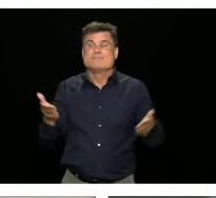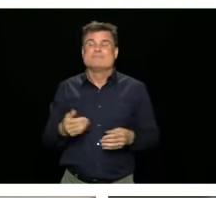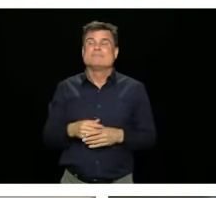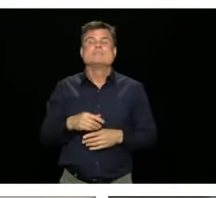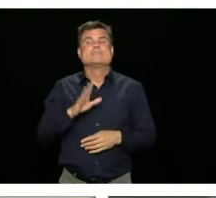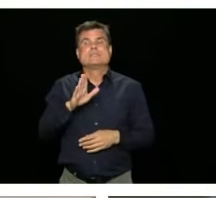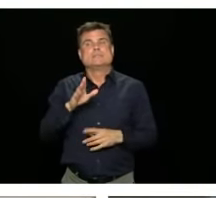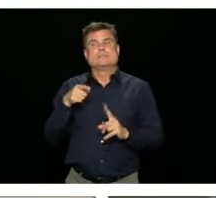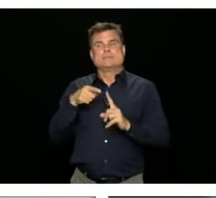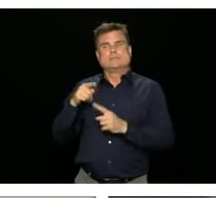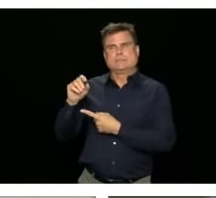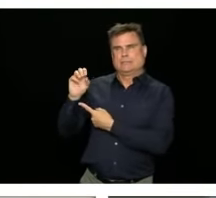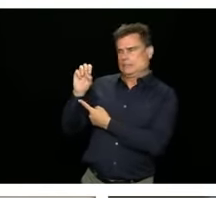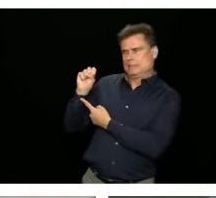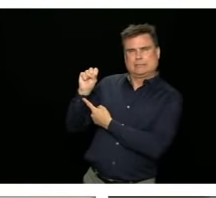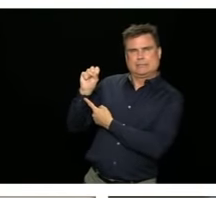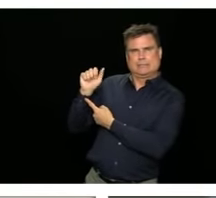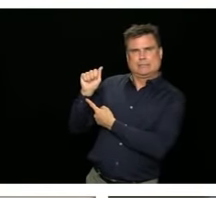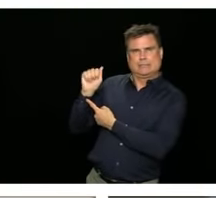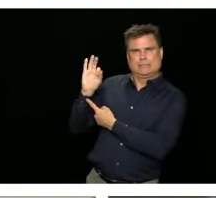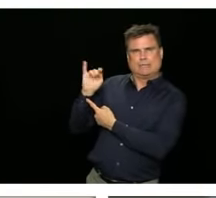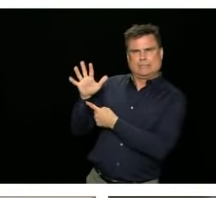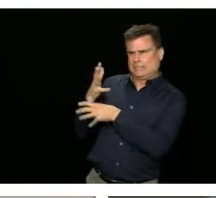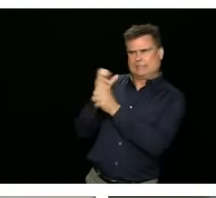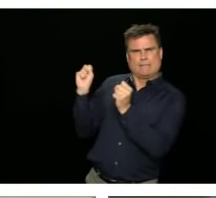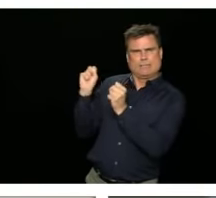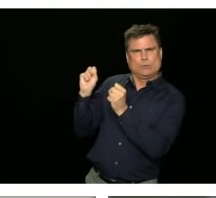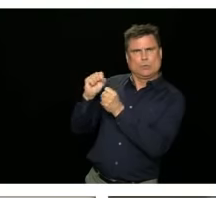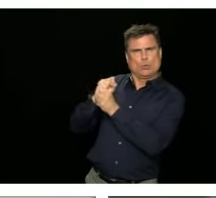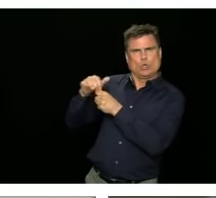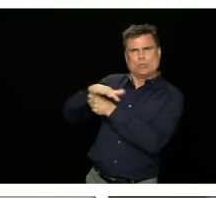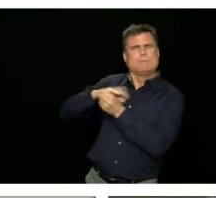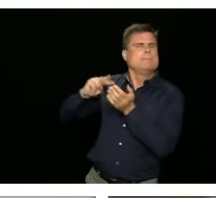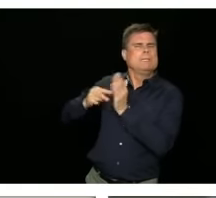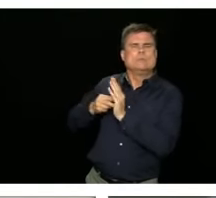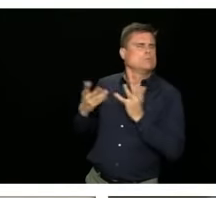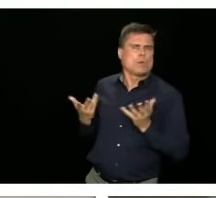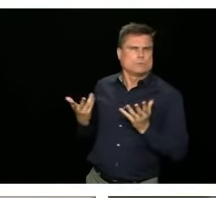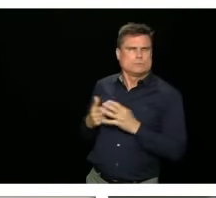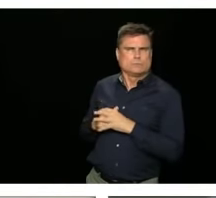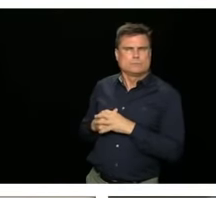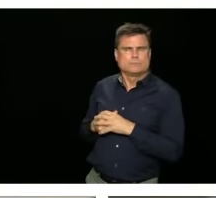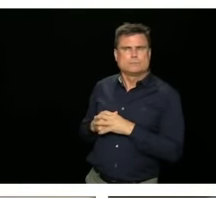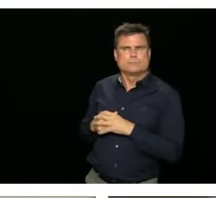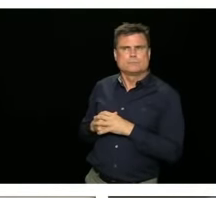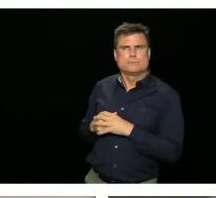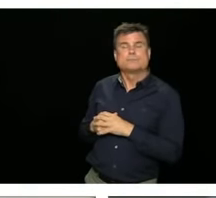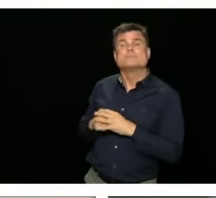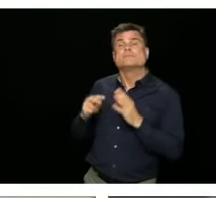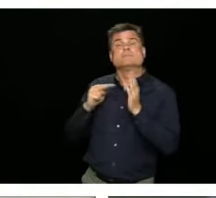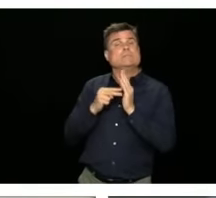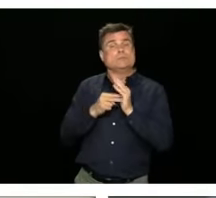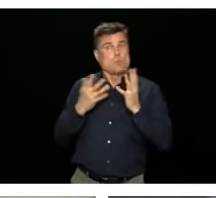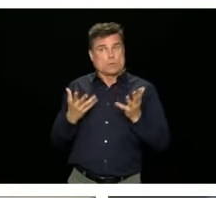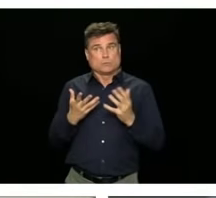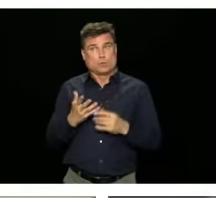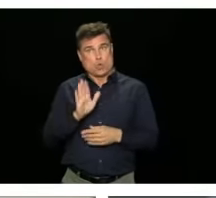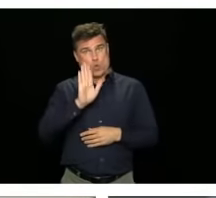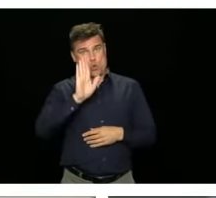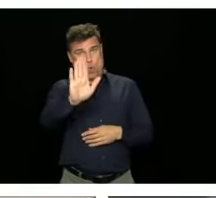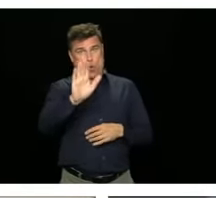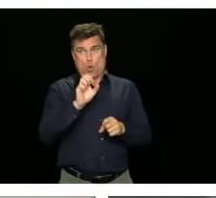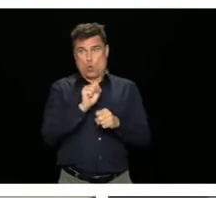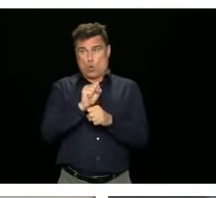where there is an anti-racist strategy in place, right? When you have an anti-racist working group, when you potentially have